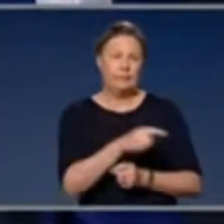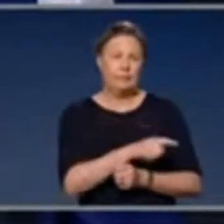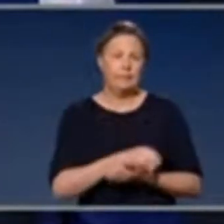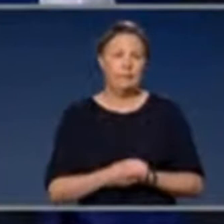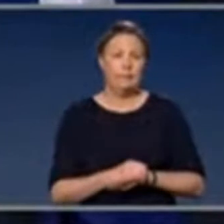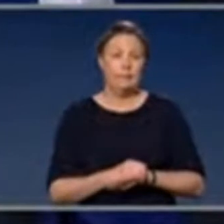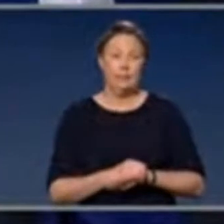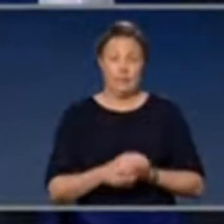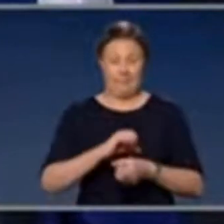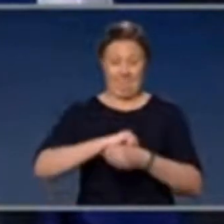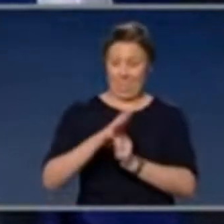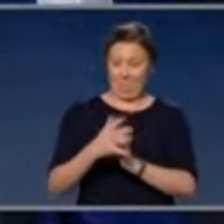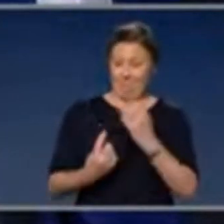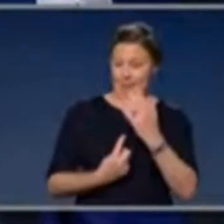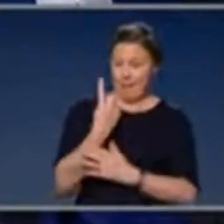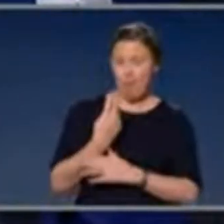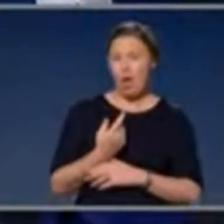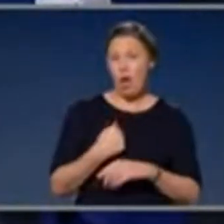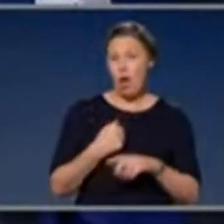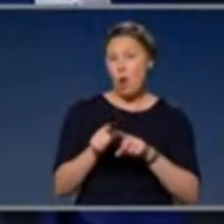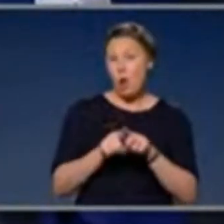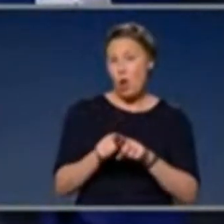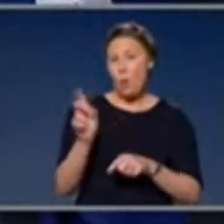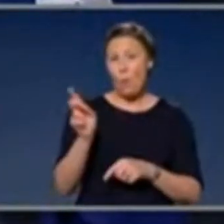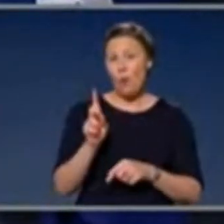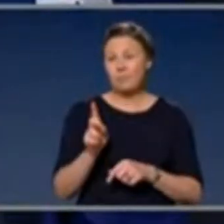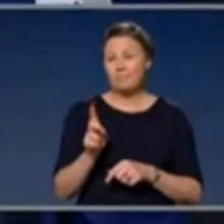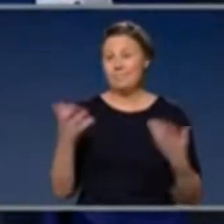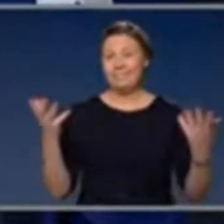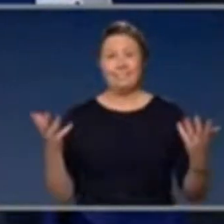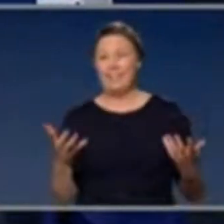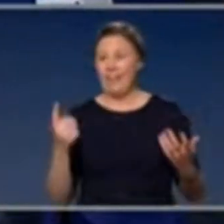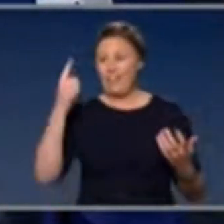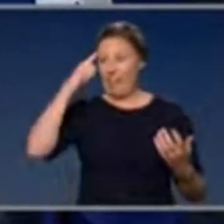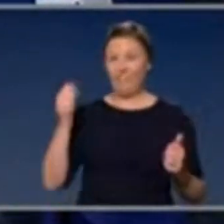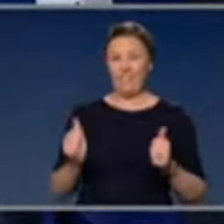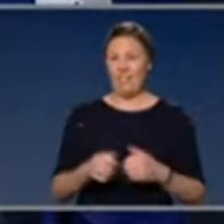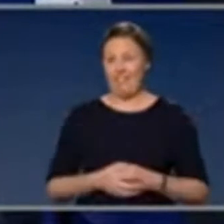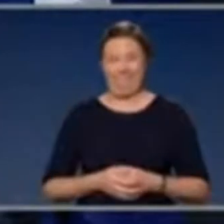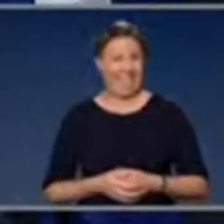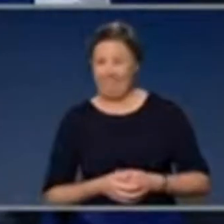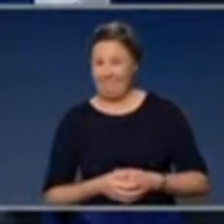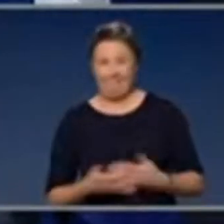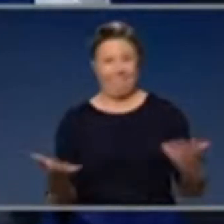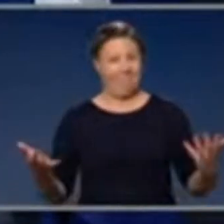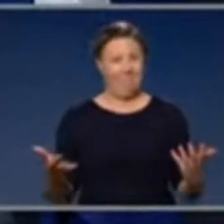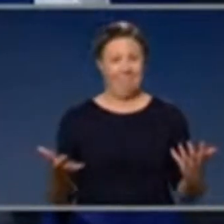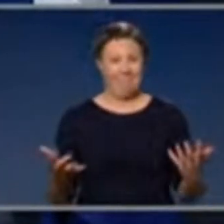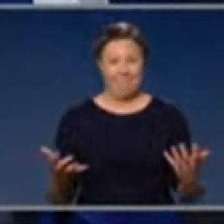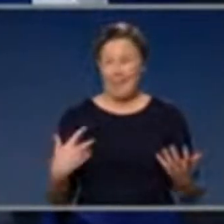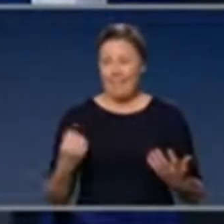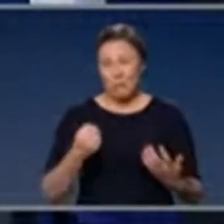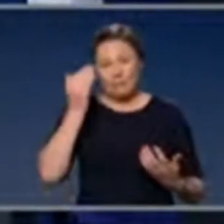during this pandemic is it ain't over until it's over. And it ain't over yet, and that means